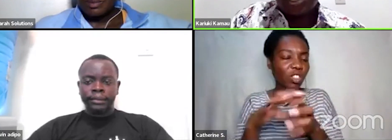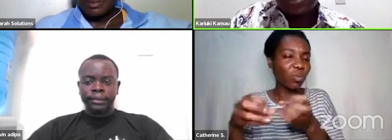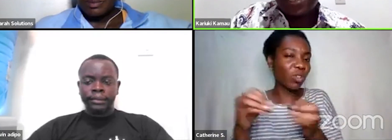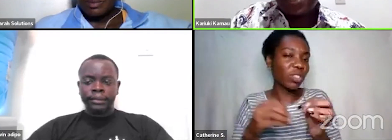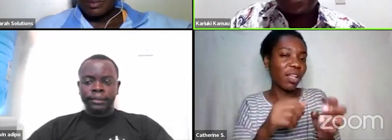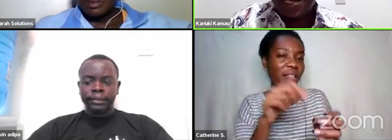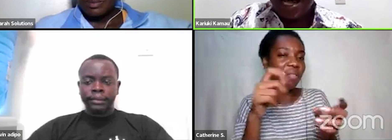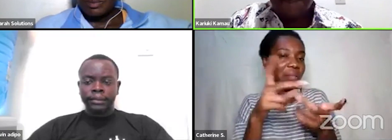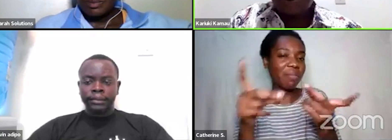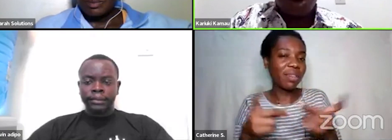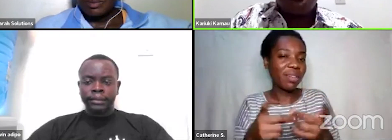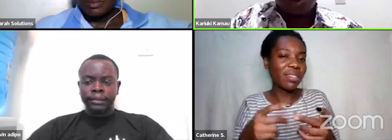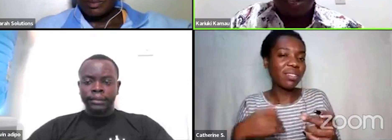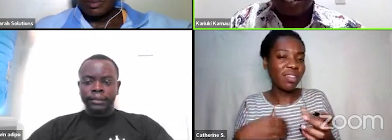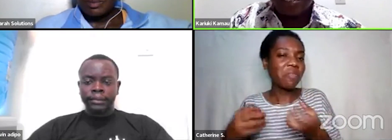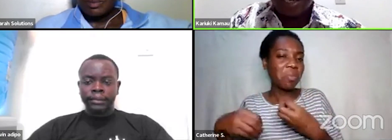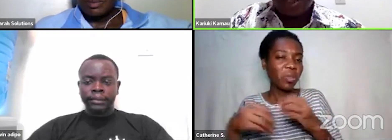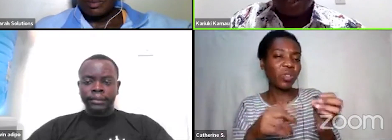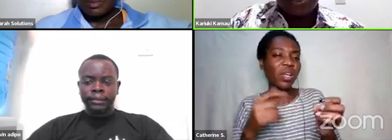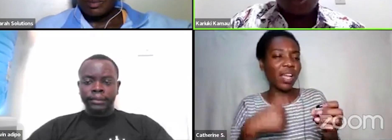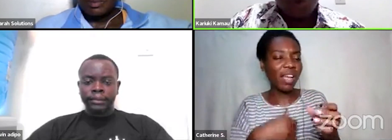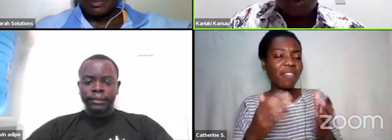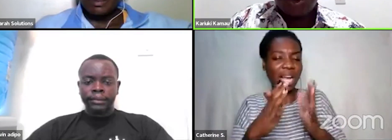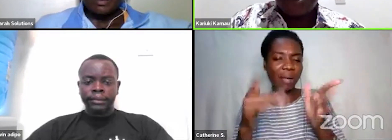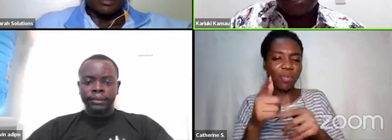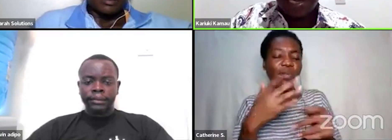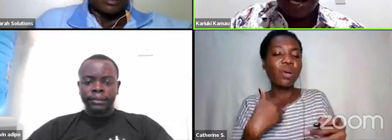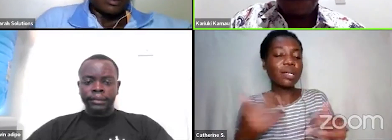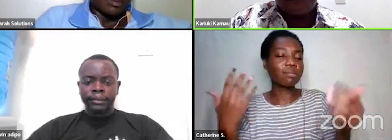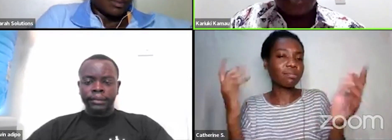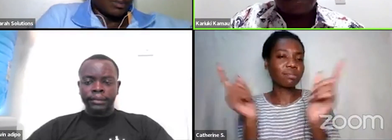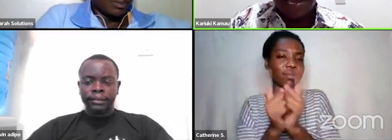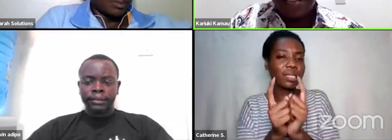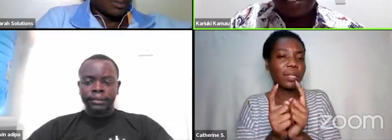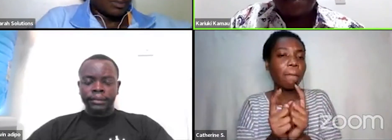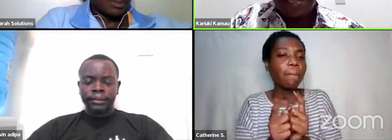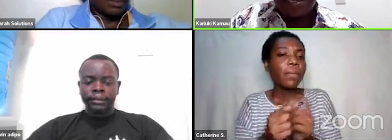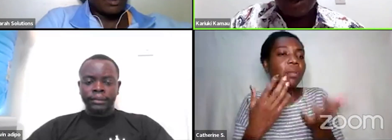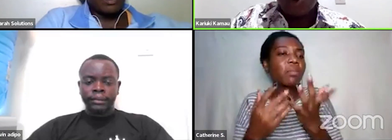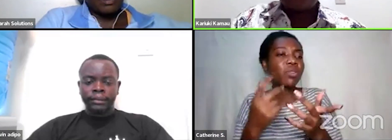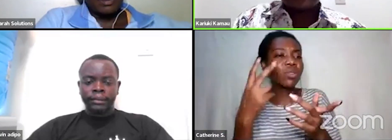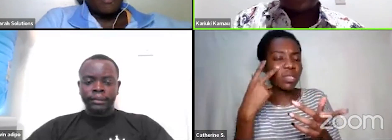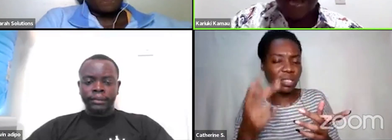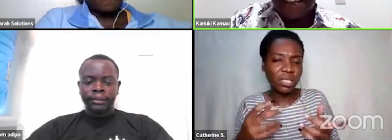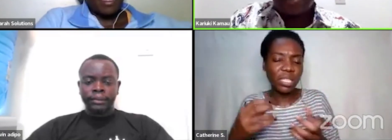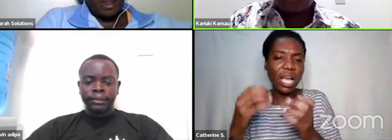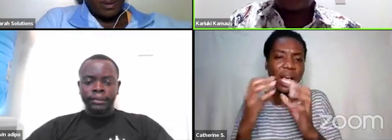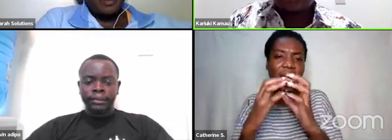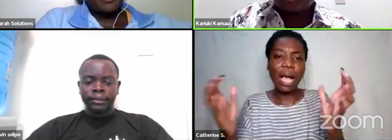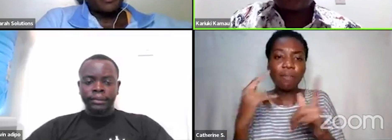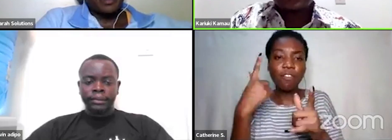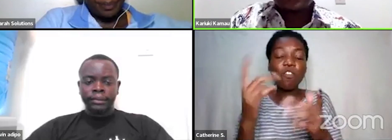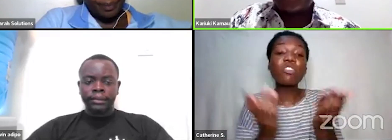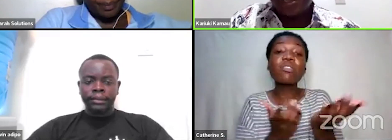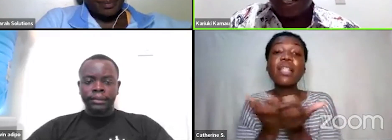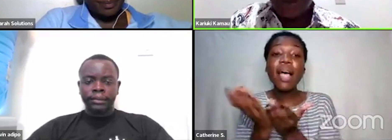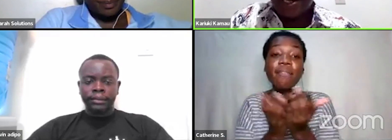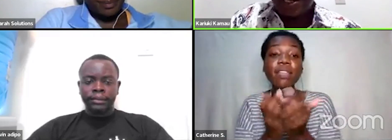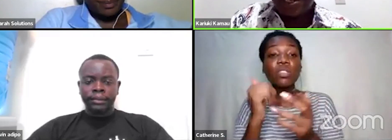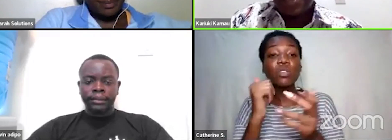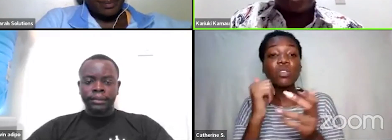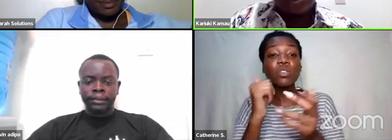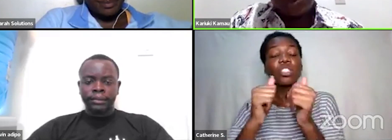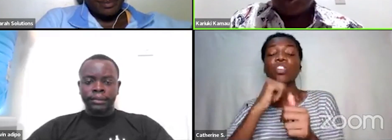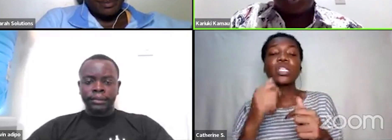an opportunity. There is a gap you want to meet. You have been told, you have seen a gap of supplying something or a service which is not delivered